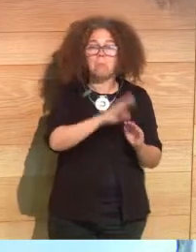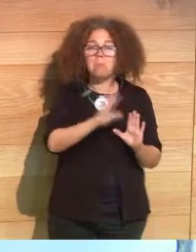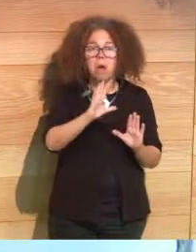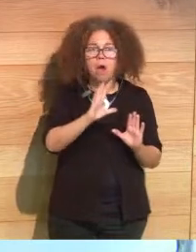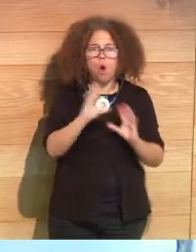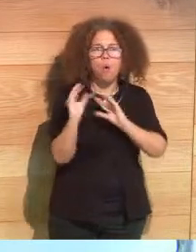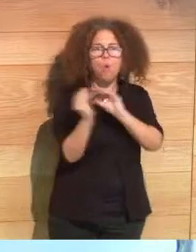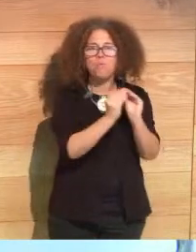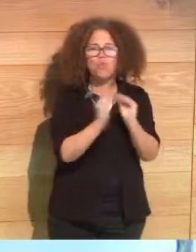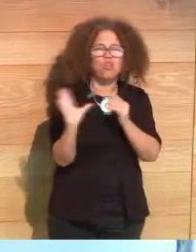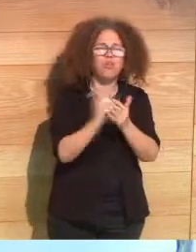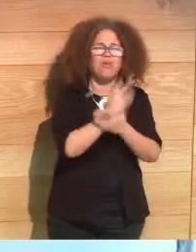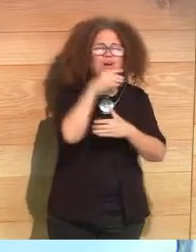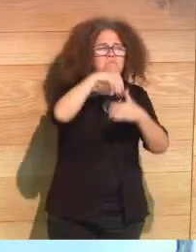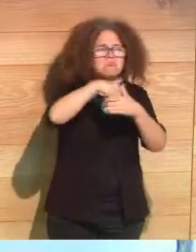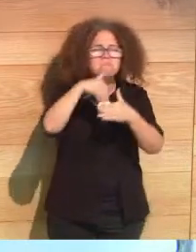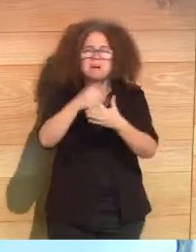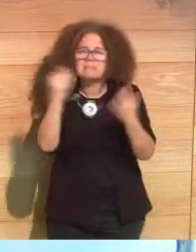how